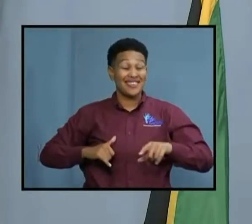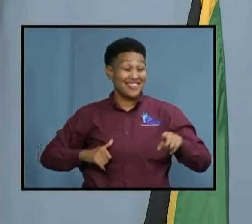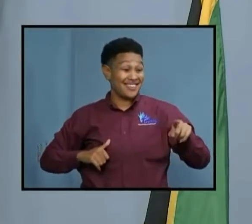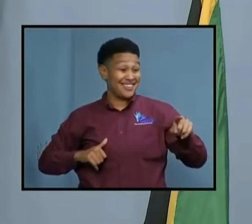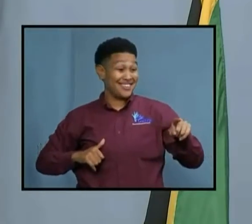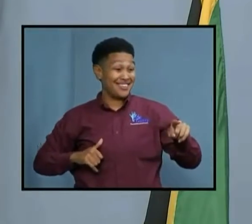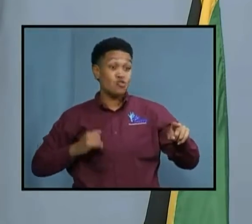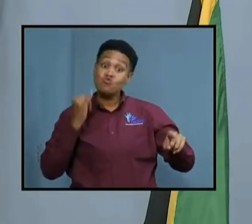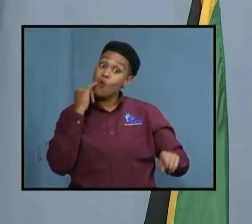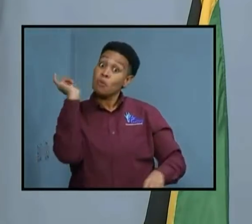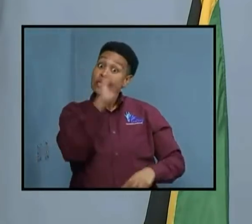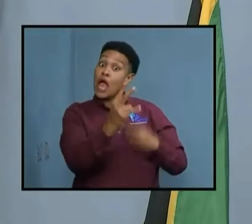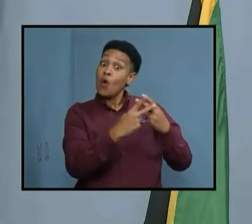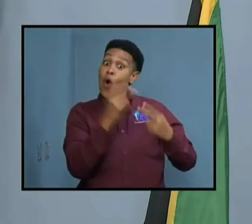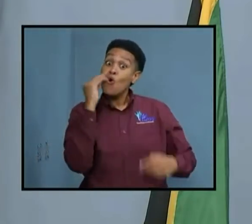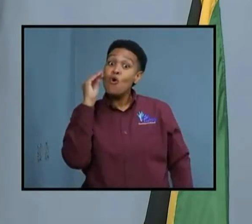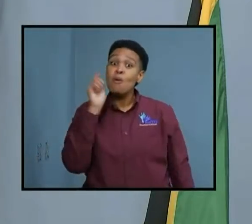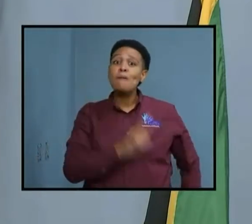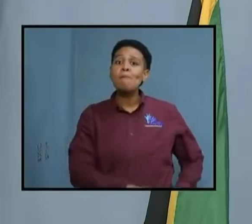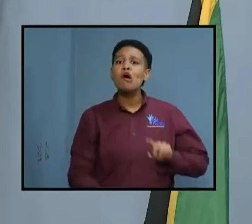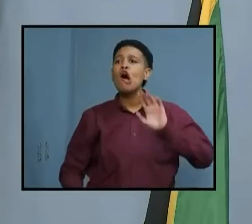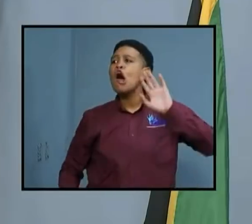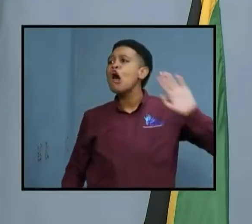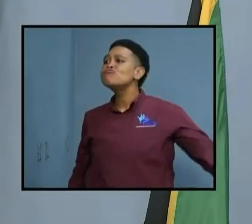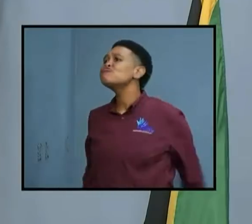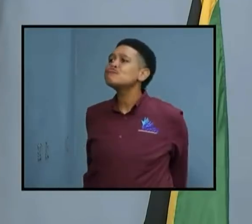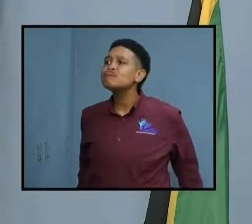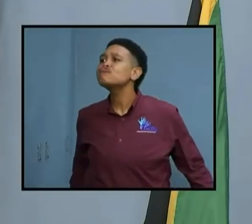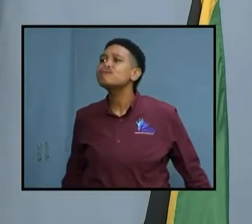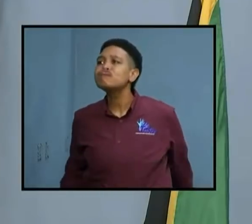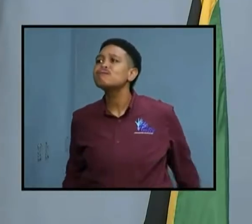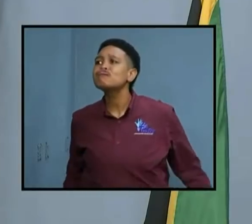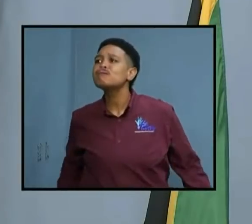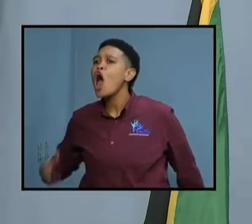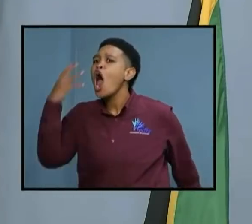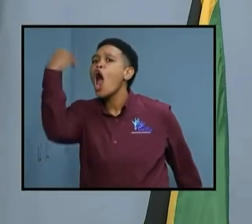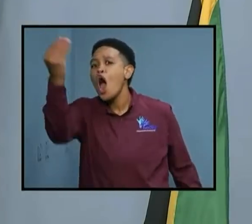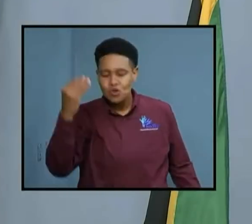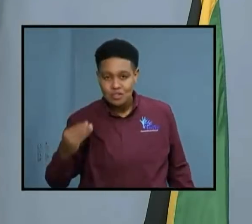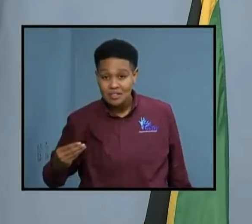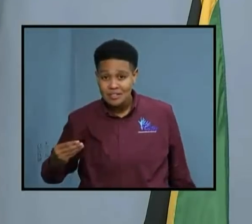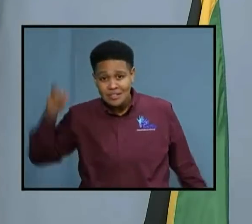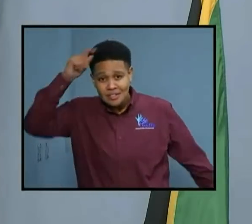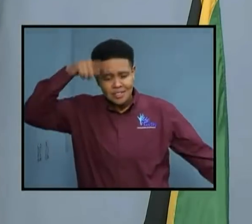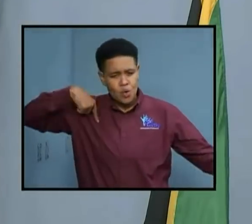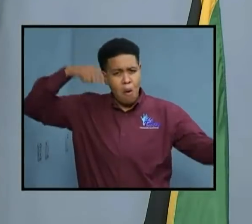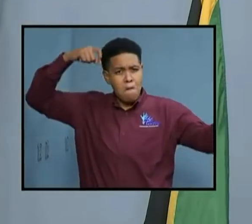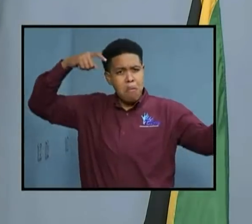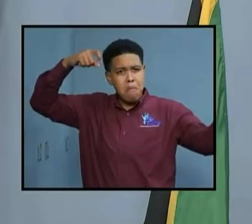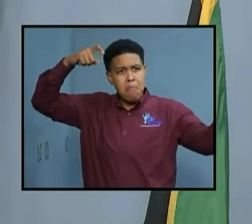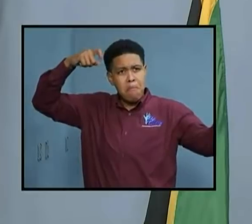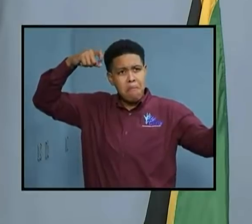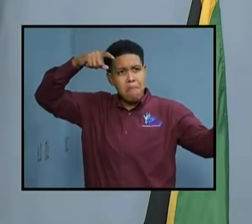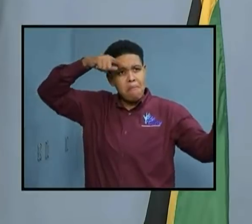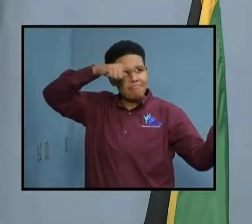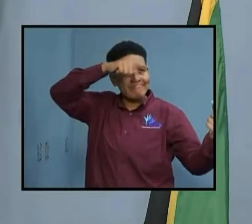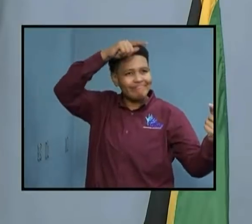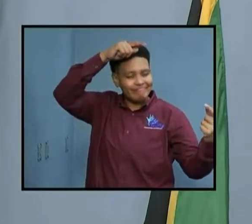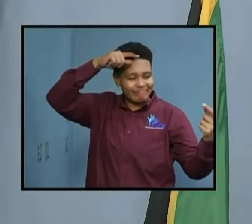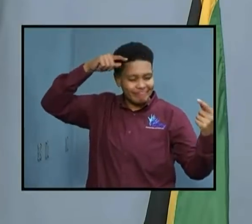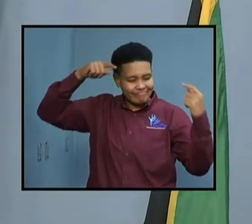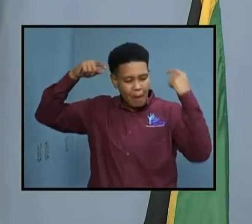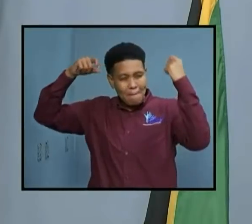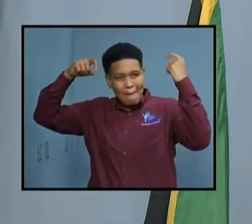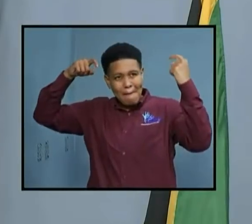to their quarantine orders. While we have the ability to geofence persons through the Jam COVID app, we have generally